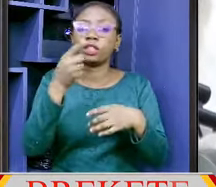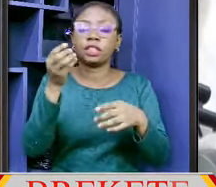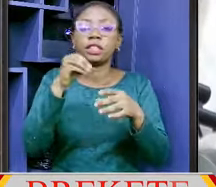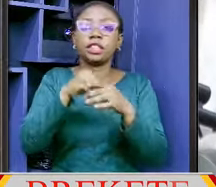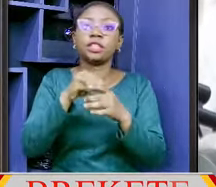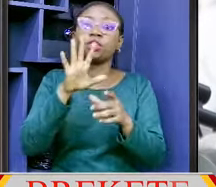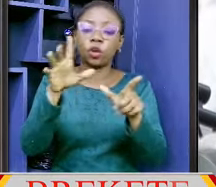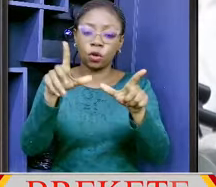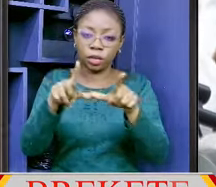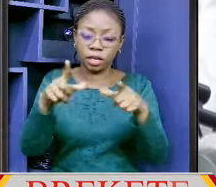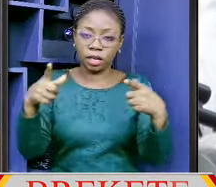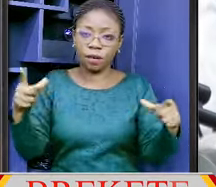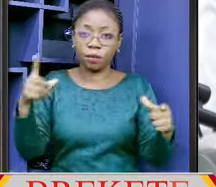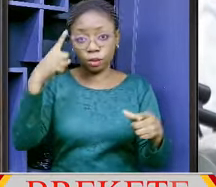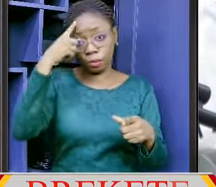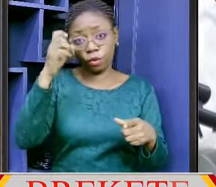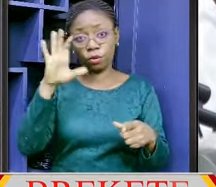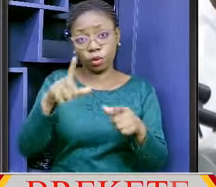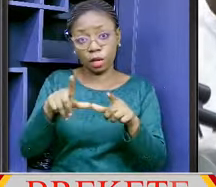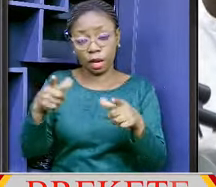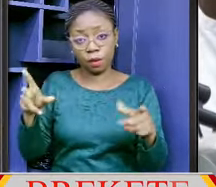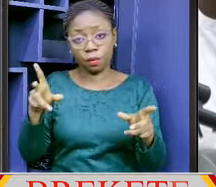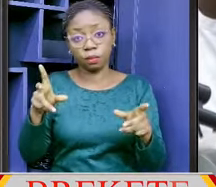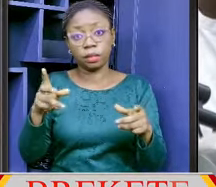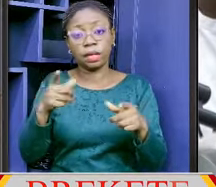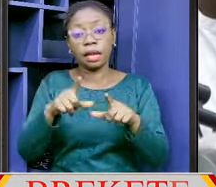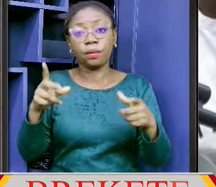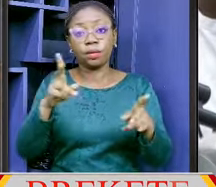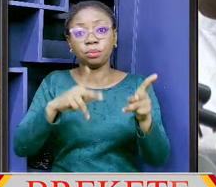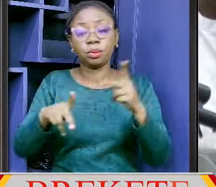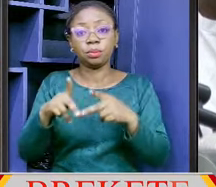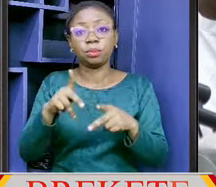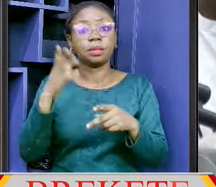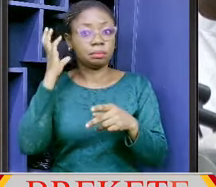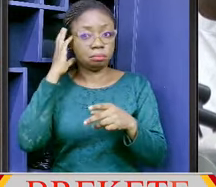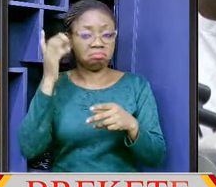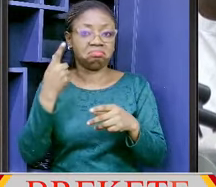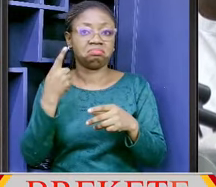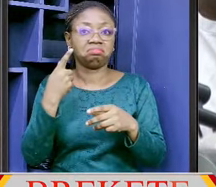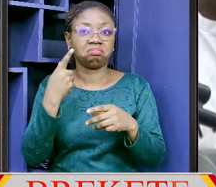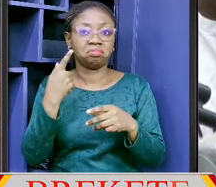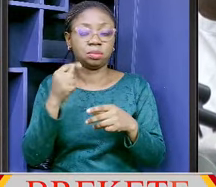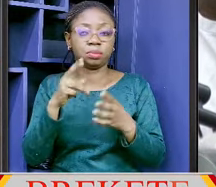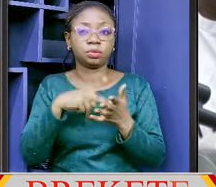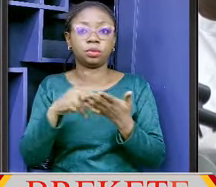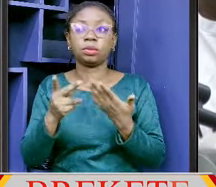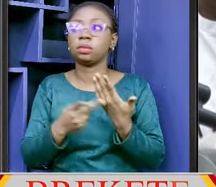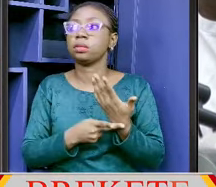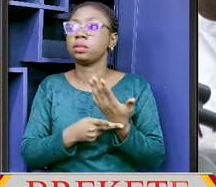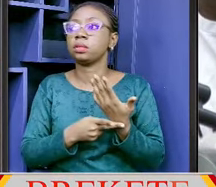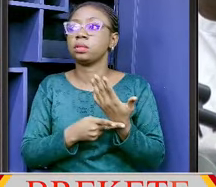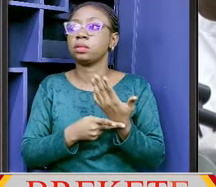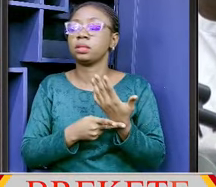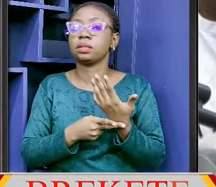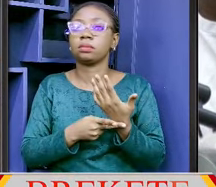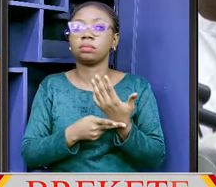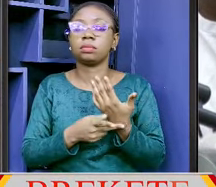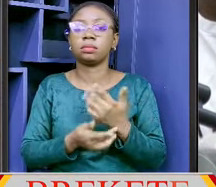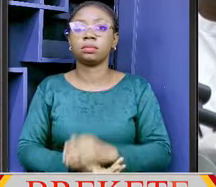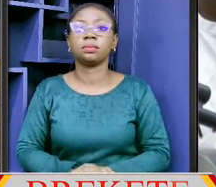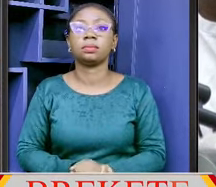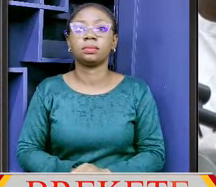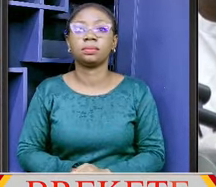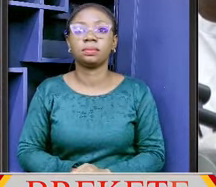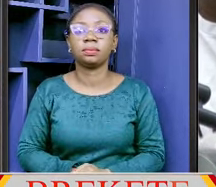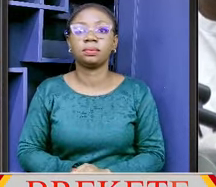language, because una language people they hear the program. So I mean mbo ye sa ema yami cut a we soke in the buke